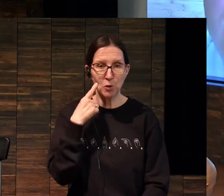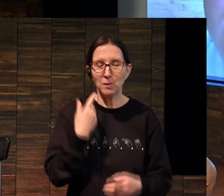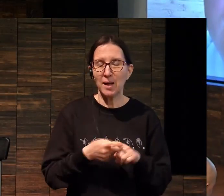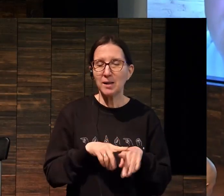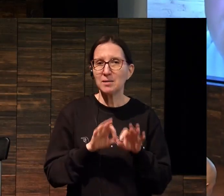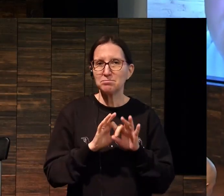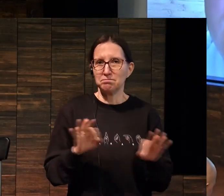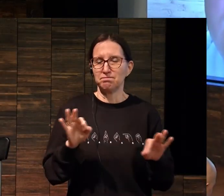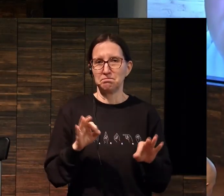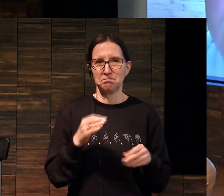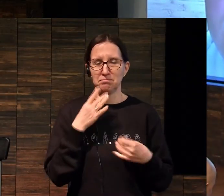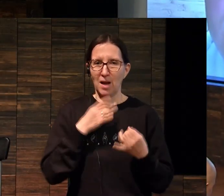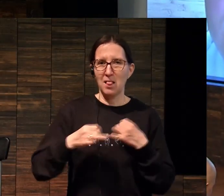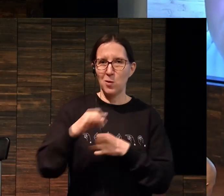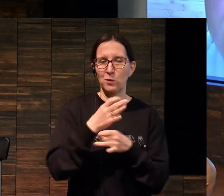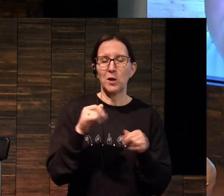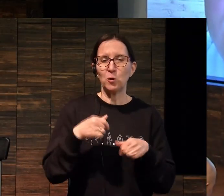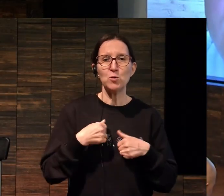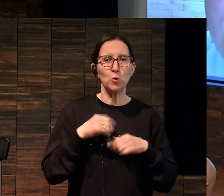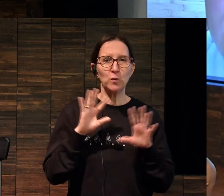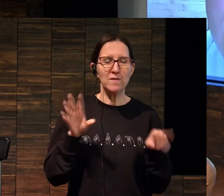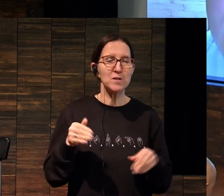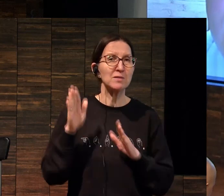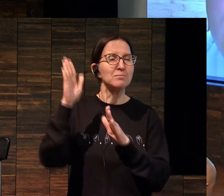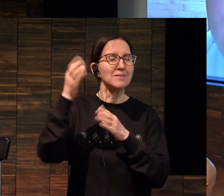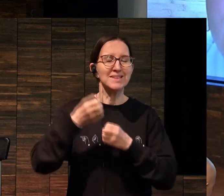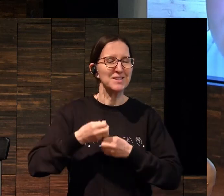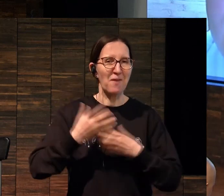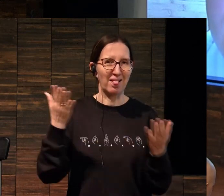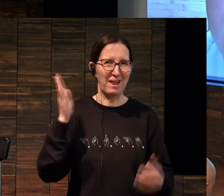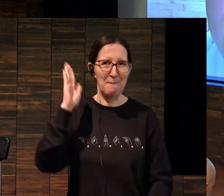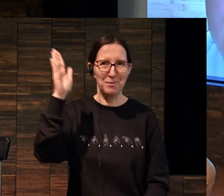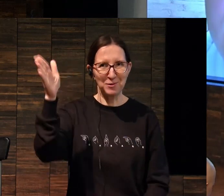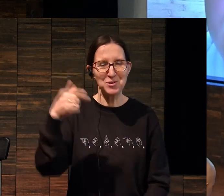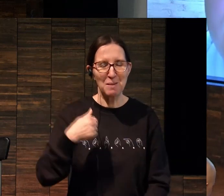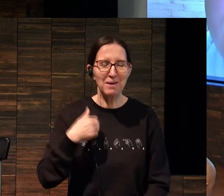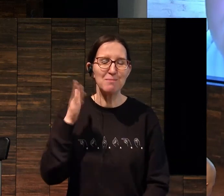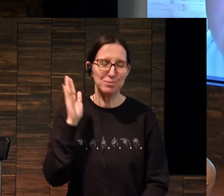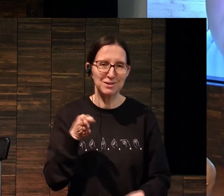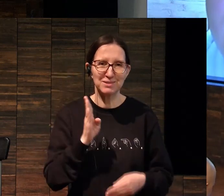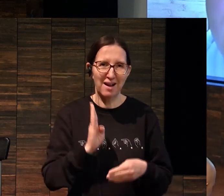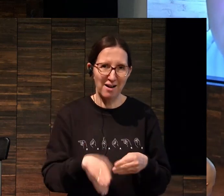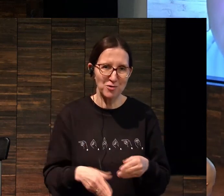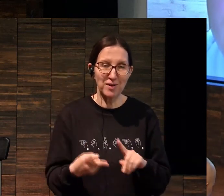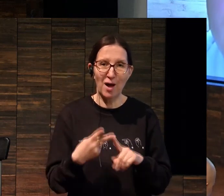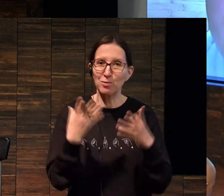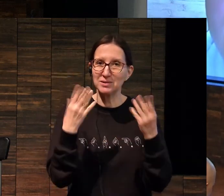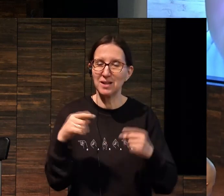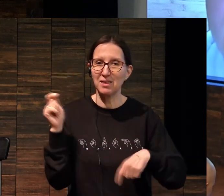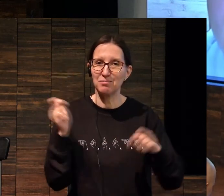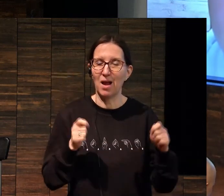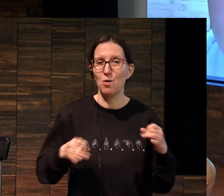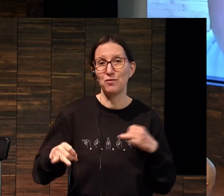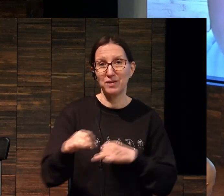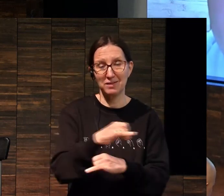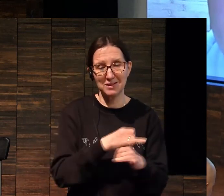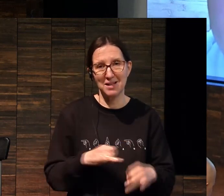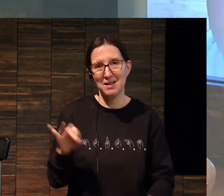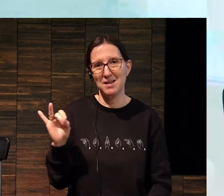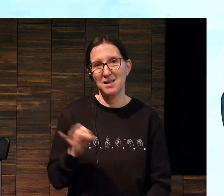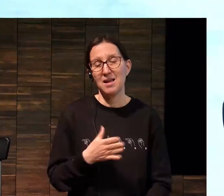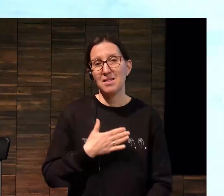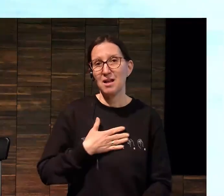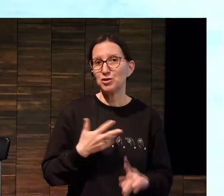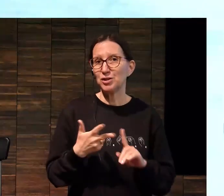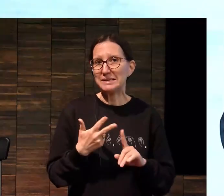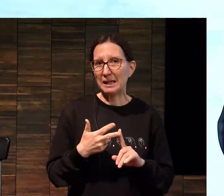Thank you, Matt. I think this is a very positive note that we can use to wrap up the second day of our